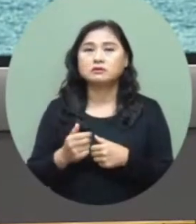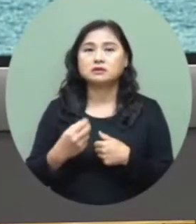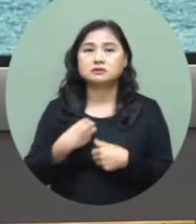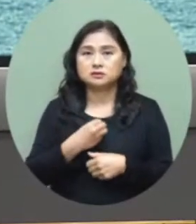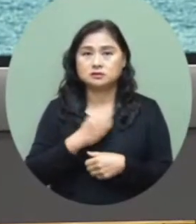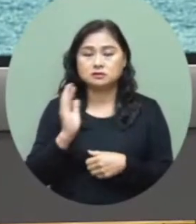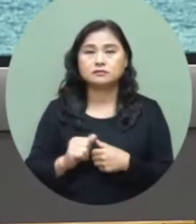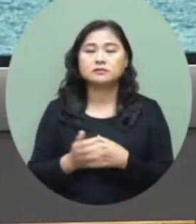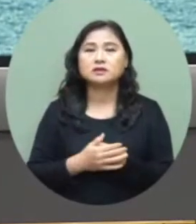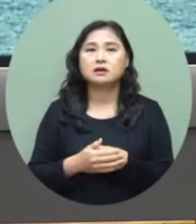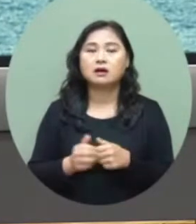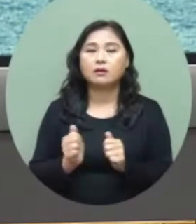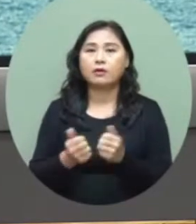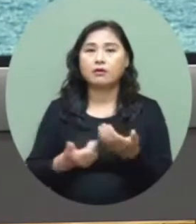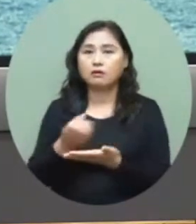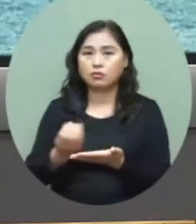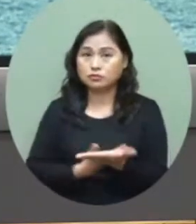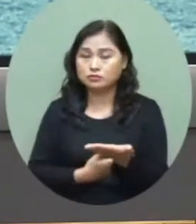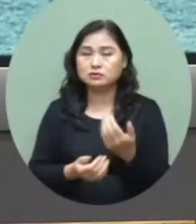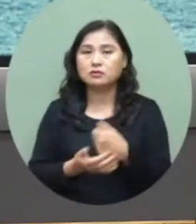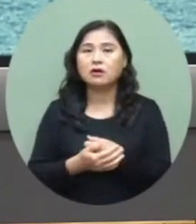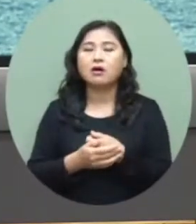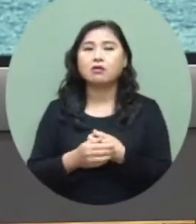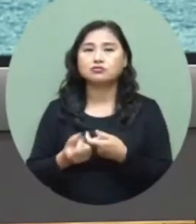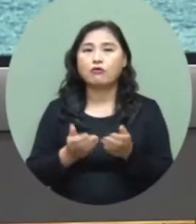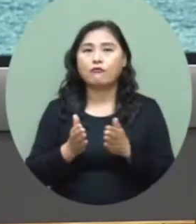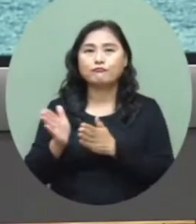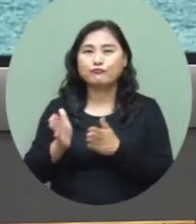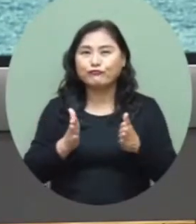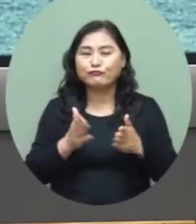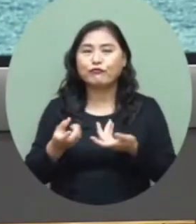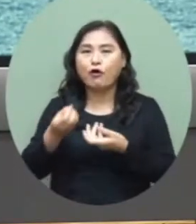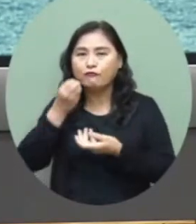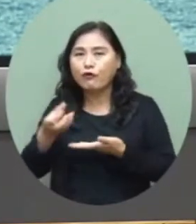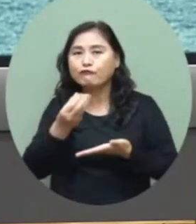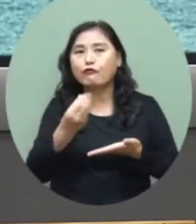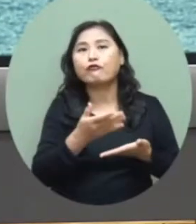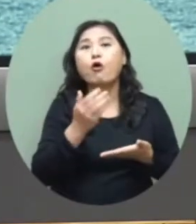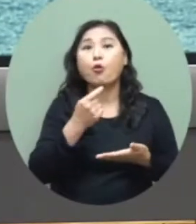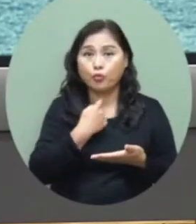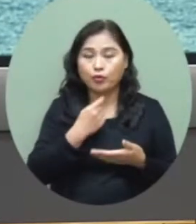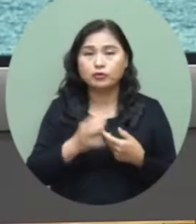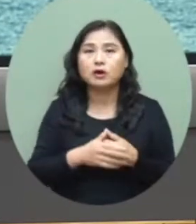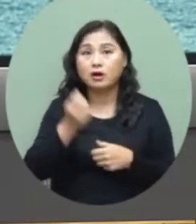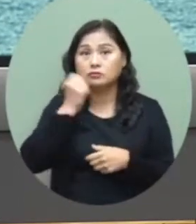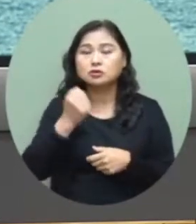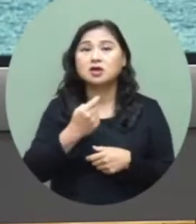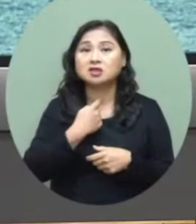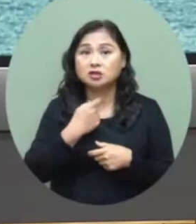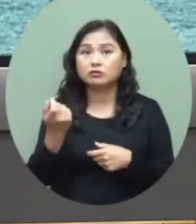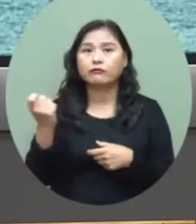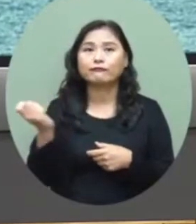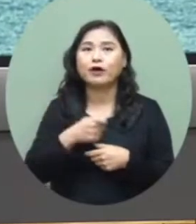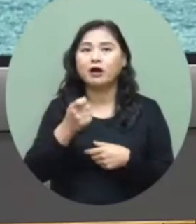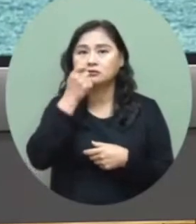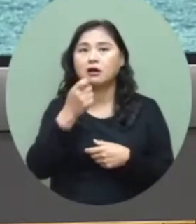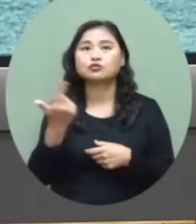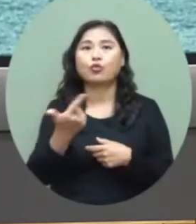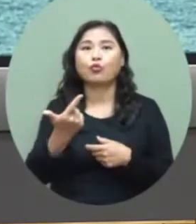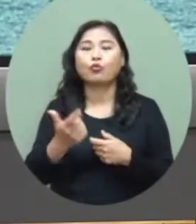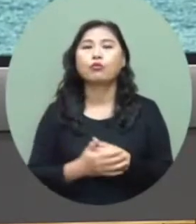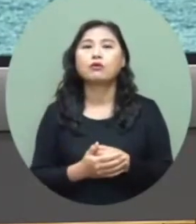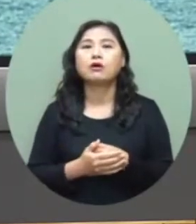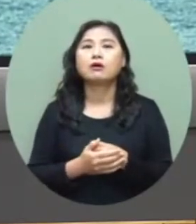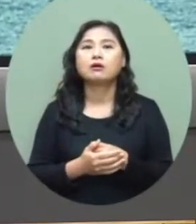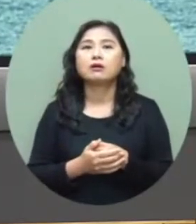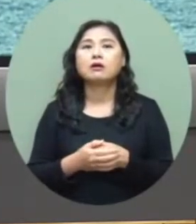suitable oral medication for COVID-19. And if they are prescribed early, well,